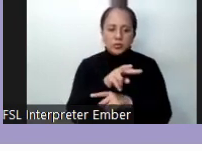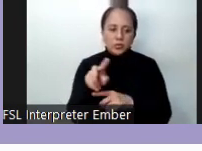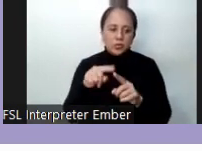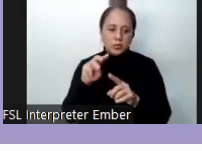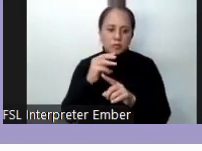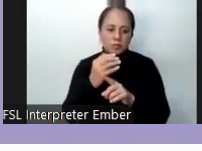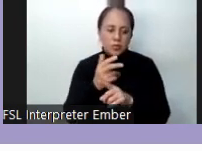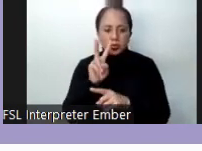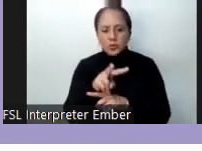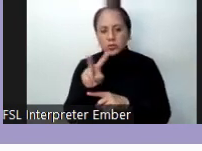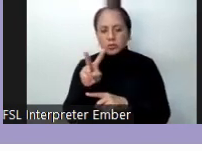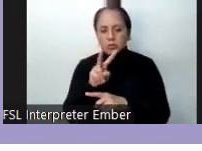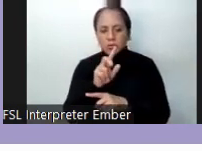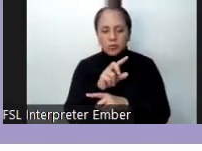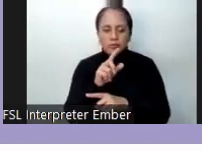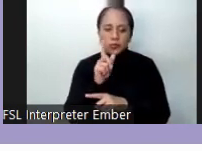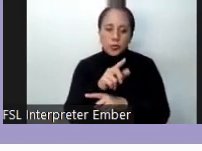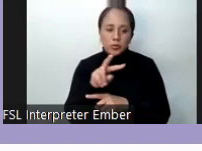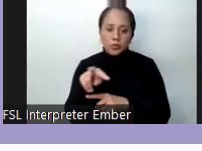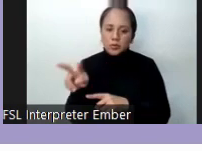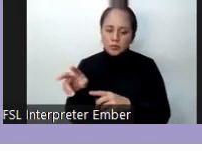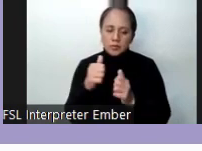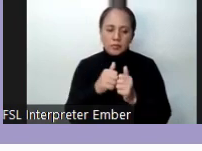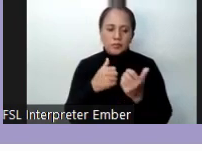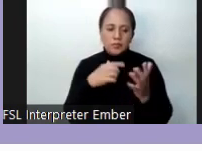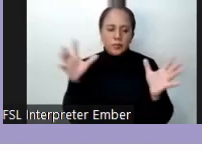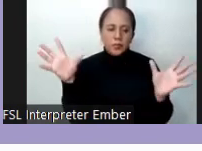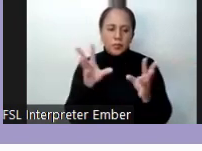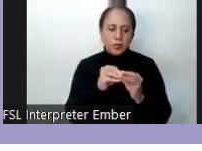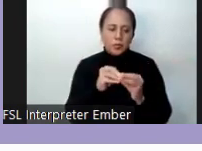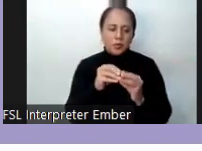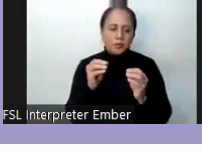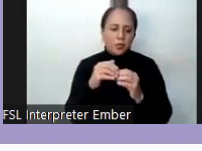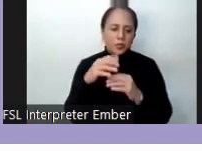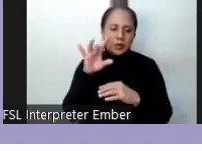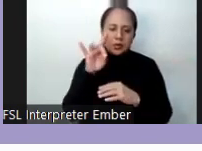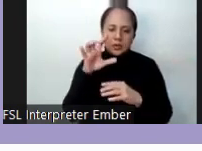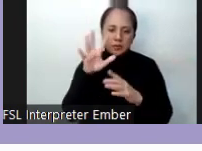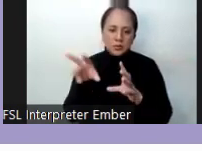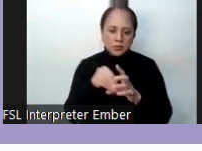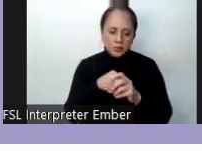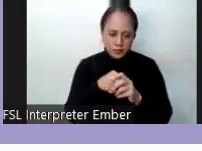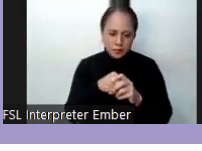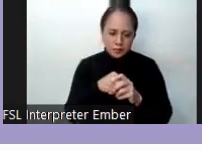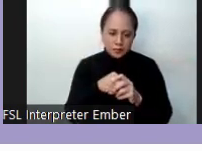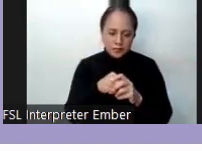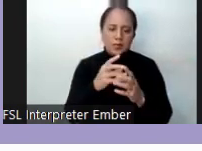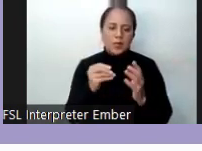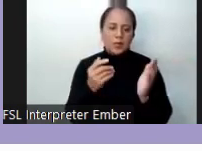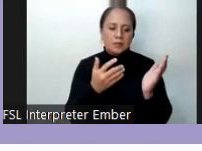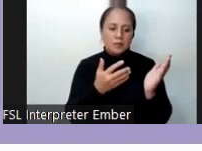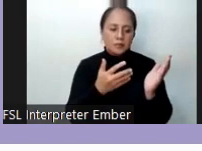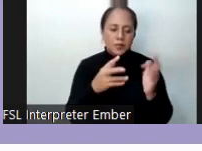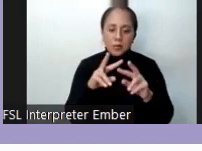May 2022, bringing in a total of more than 800 participants. And for this